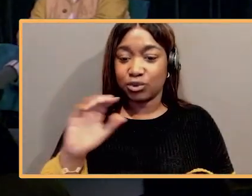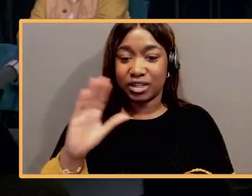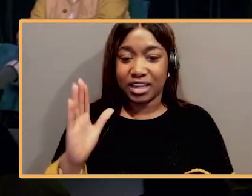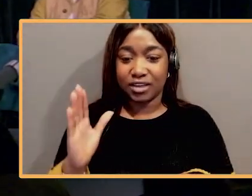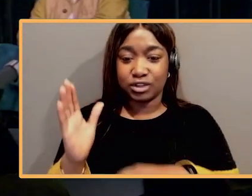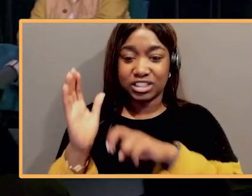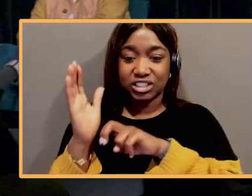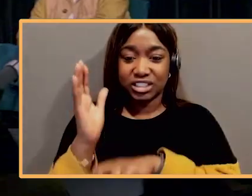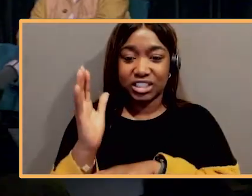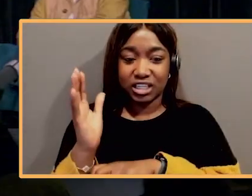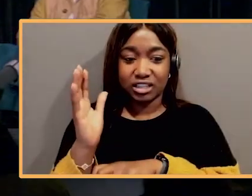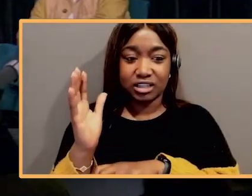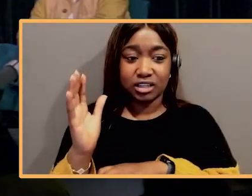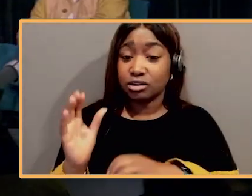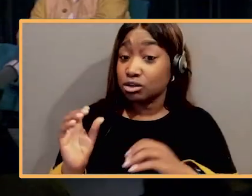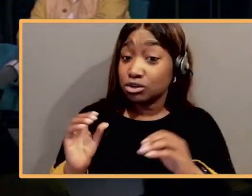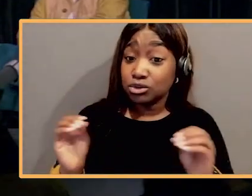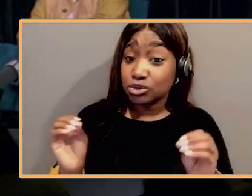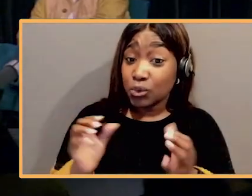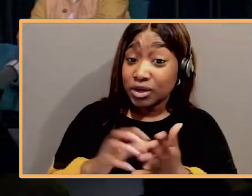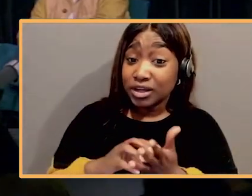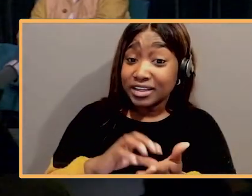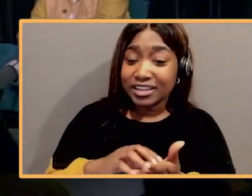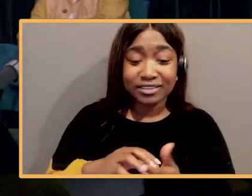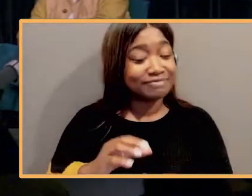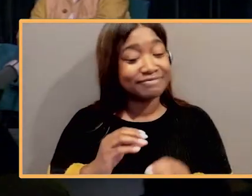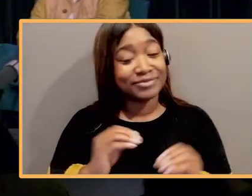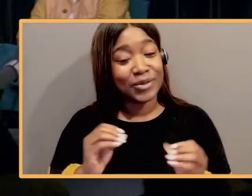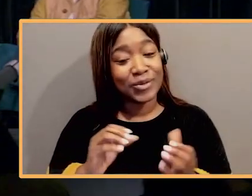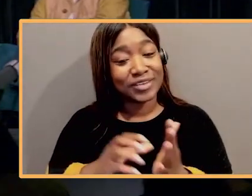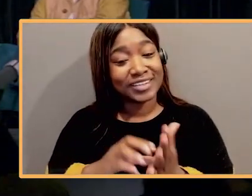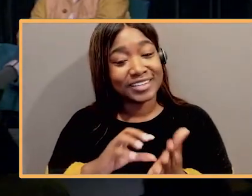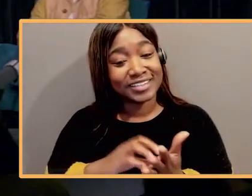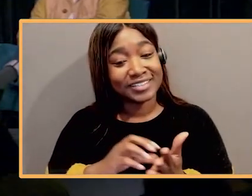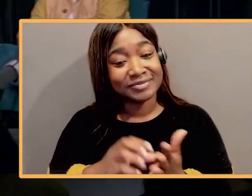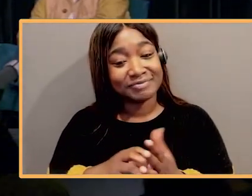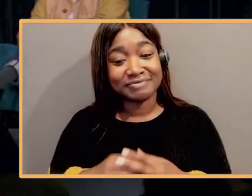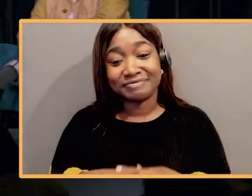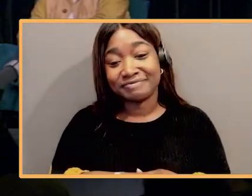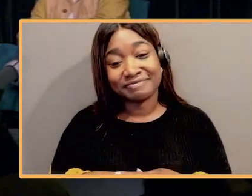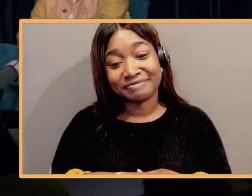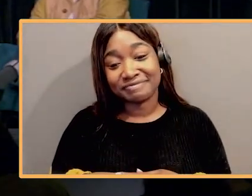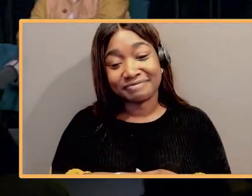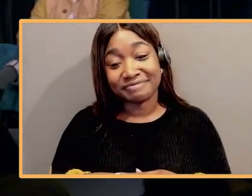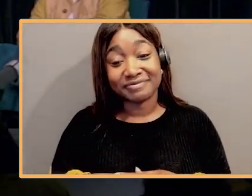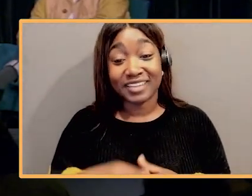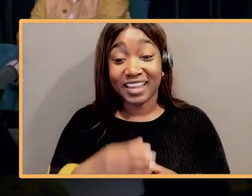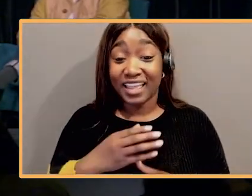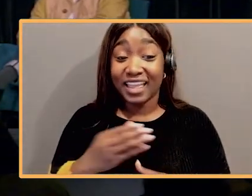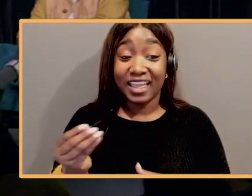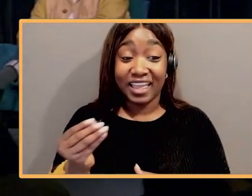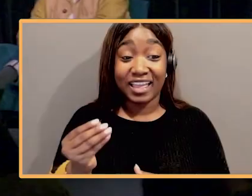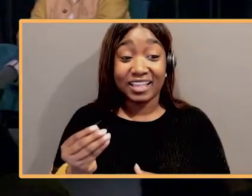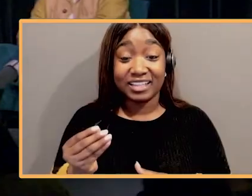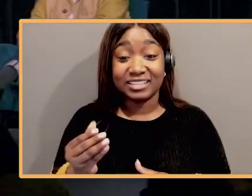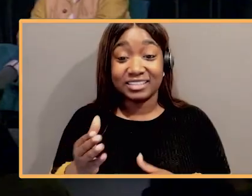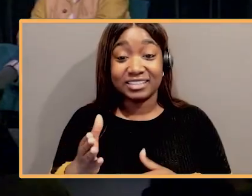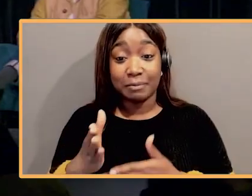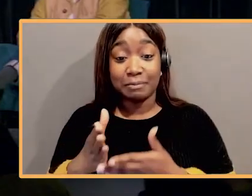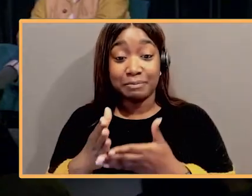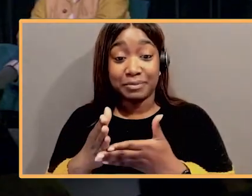There's no cookie, There's no cookie. and there's a piece at the end of the